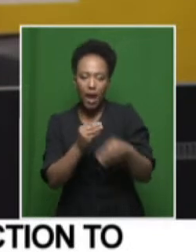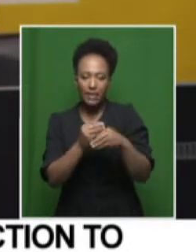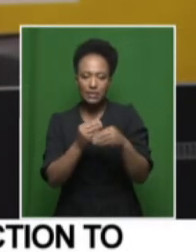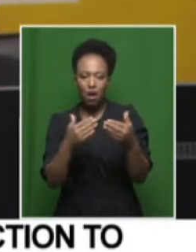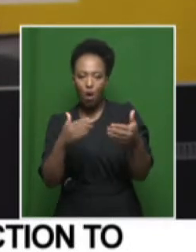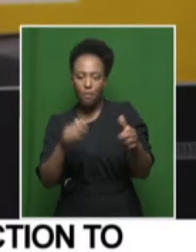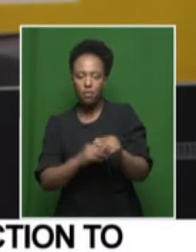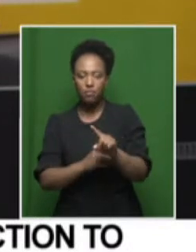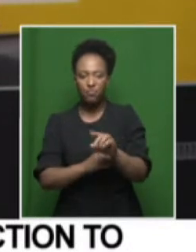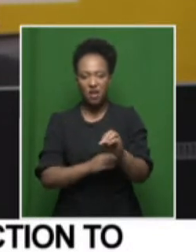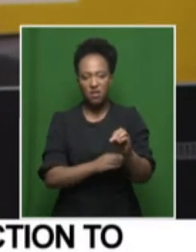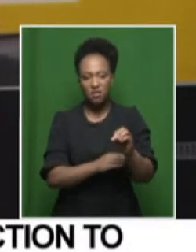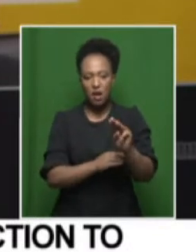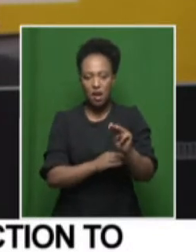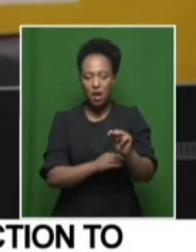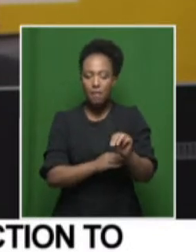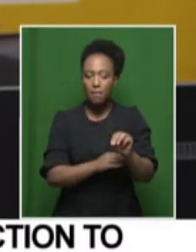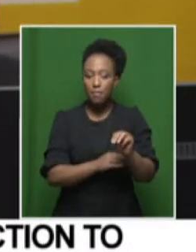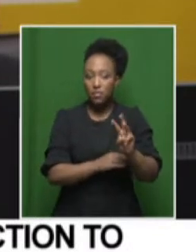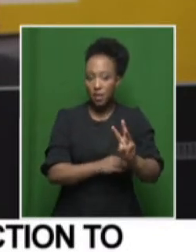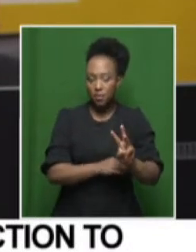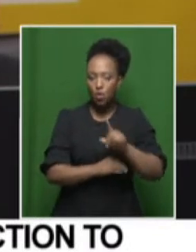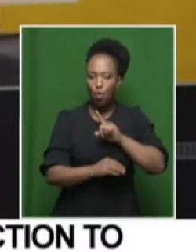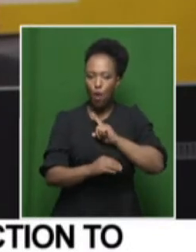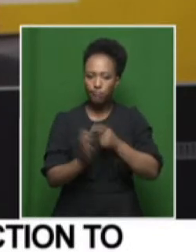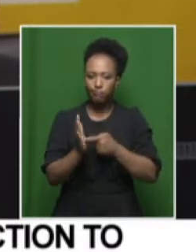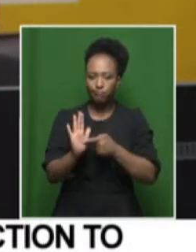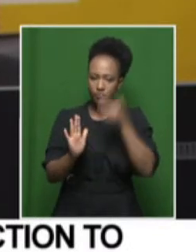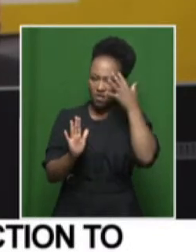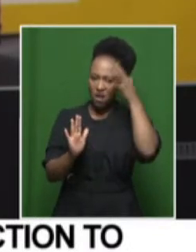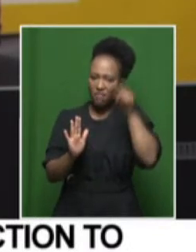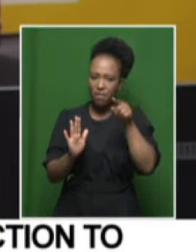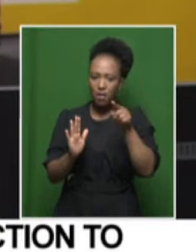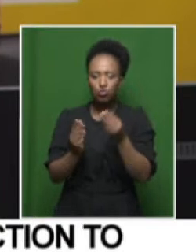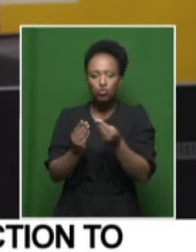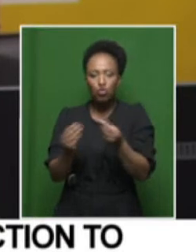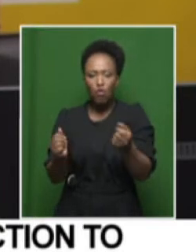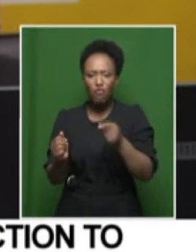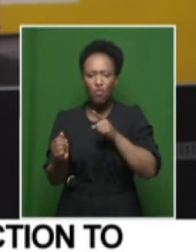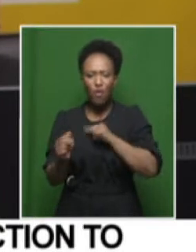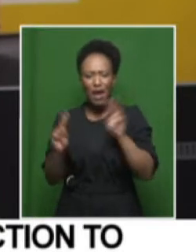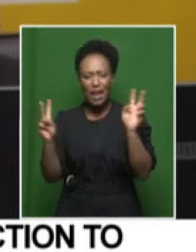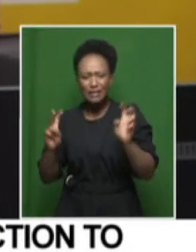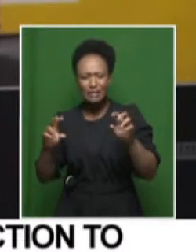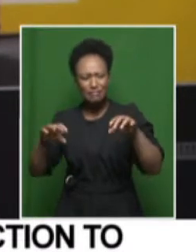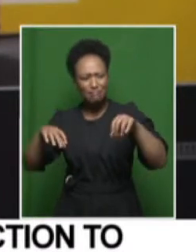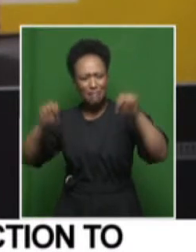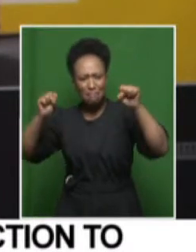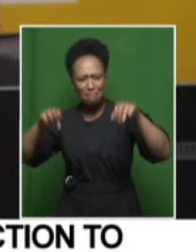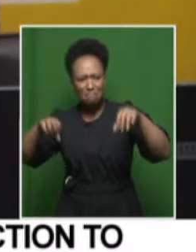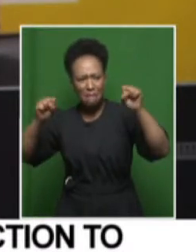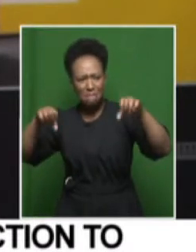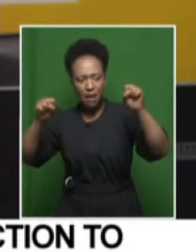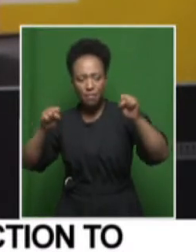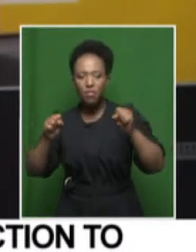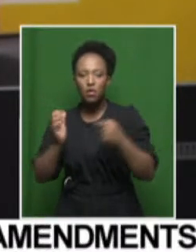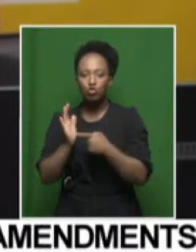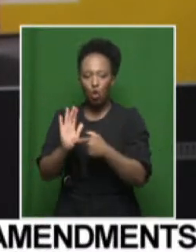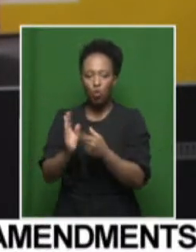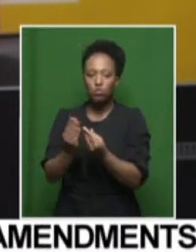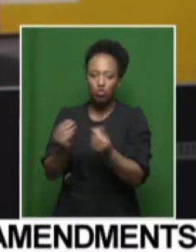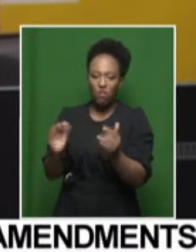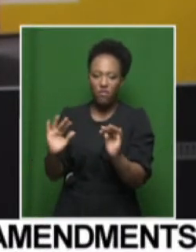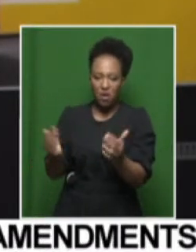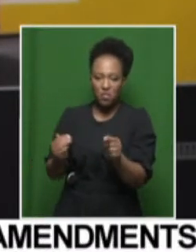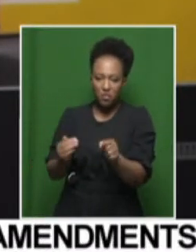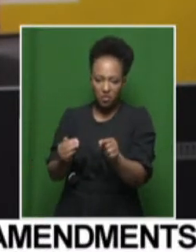interventions demonstrate the commitment of this government to solve South Africa's electricity supply challenges. Madam Speaker, we